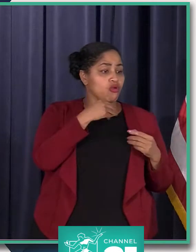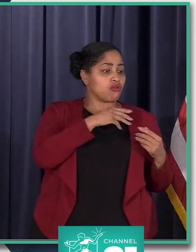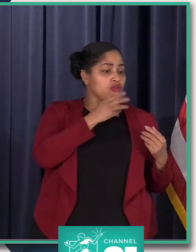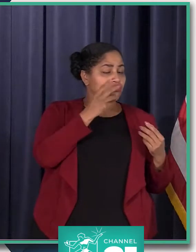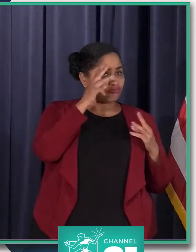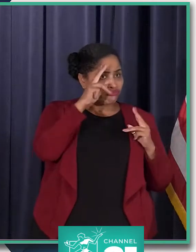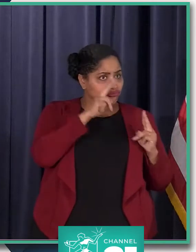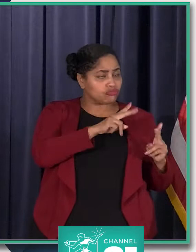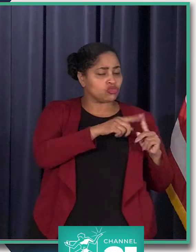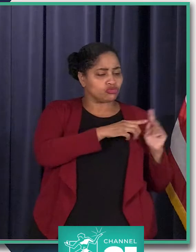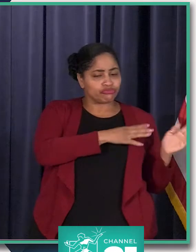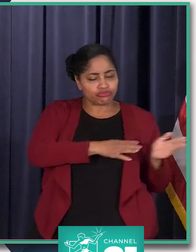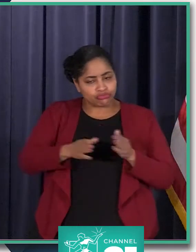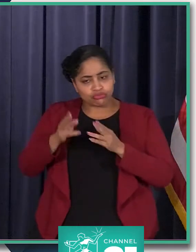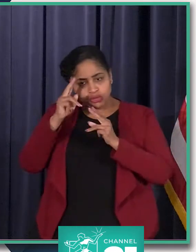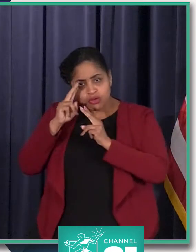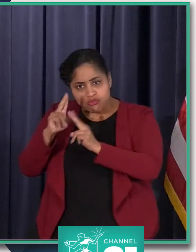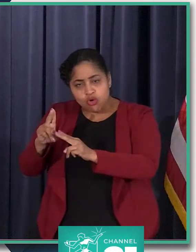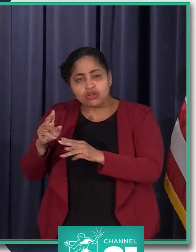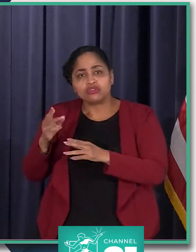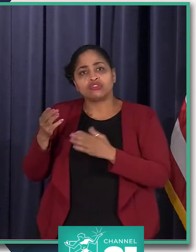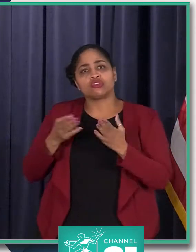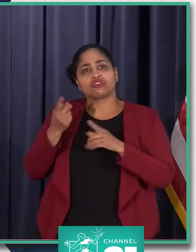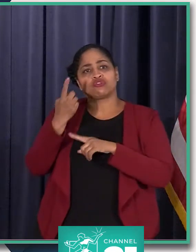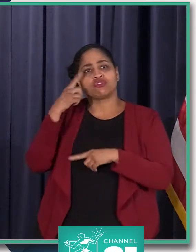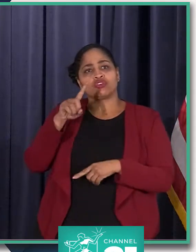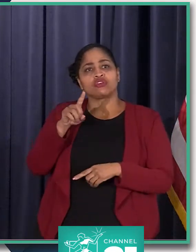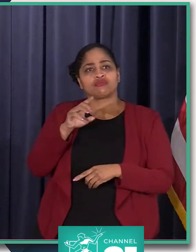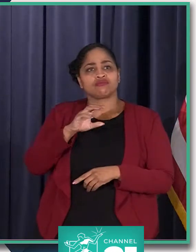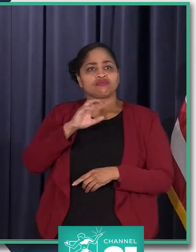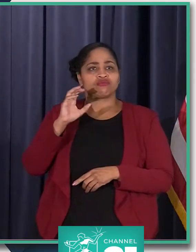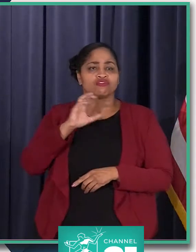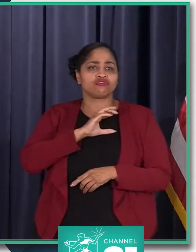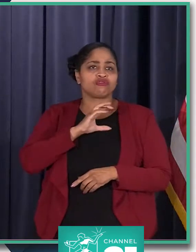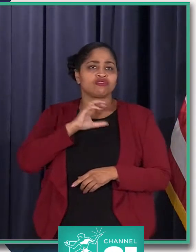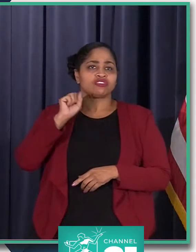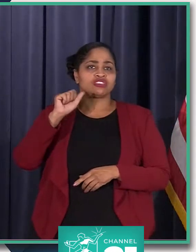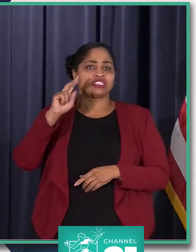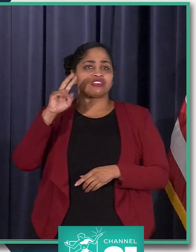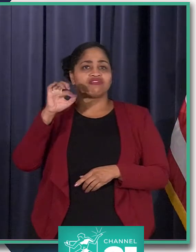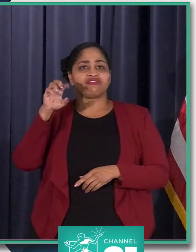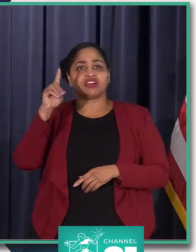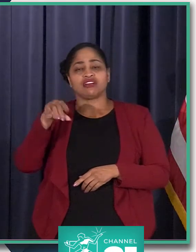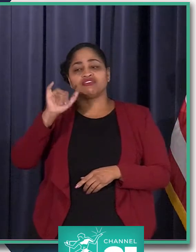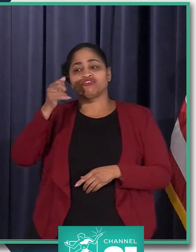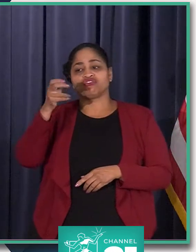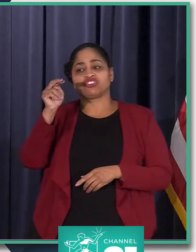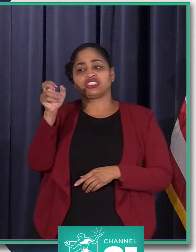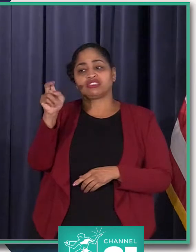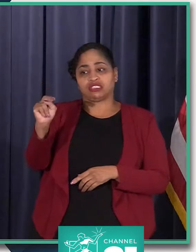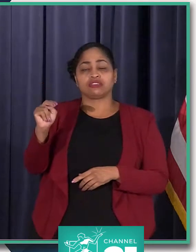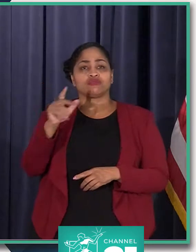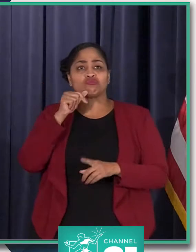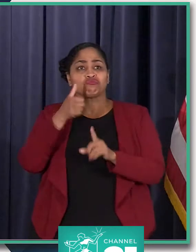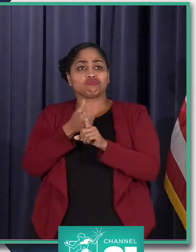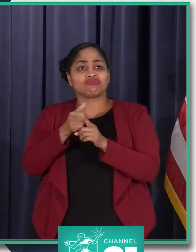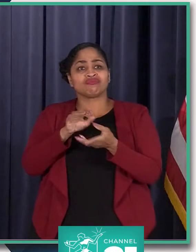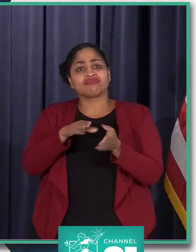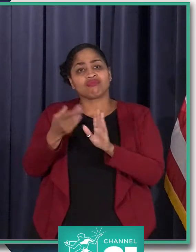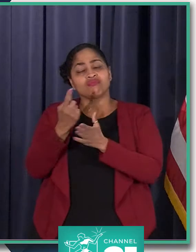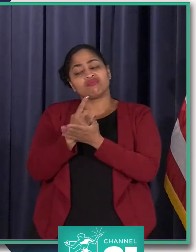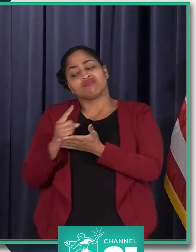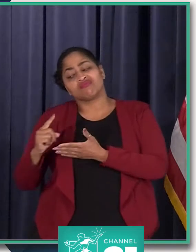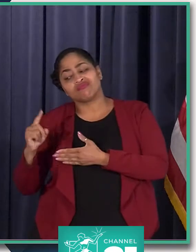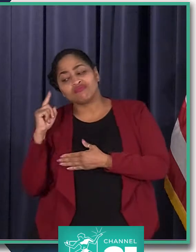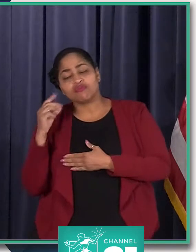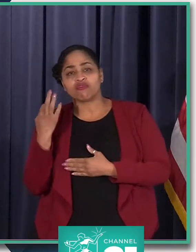over to the memorial service for Sergeant Savad Johnson, who died a week ago,